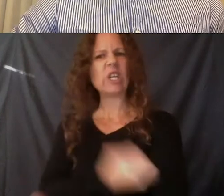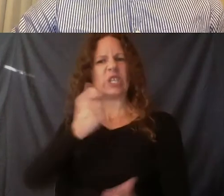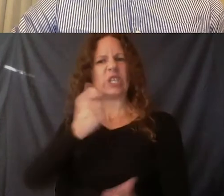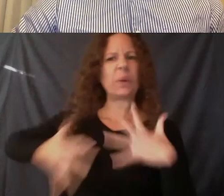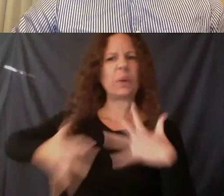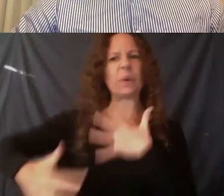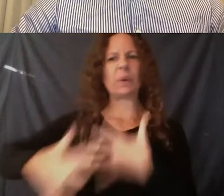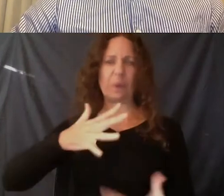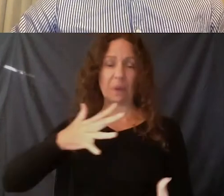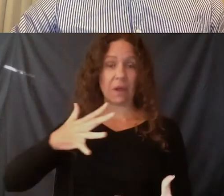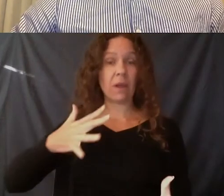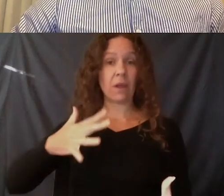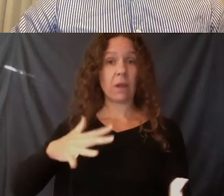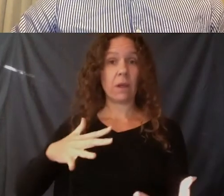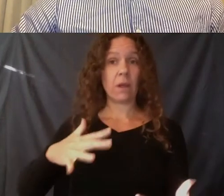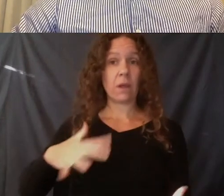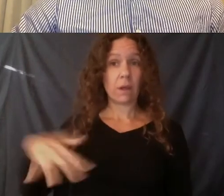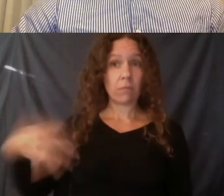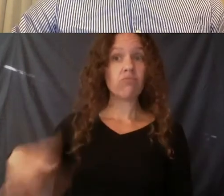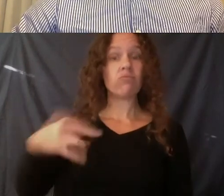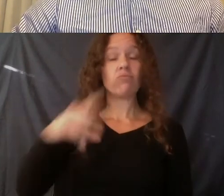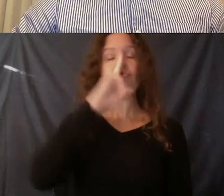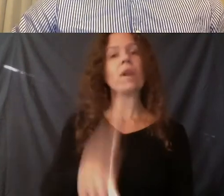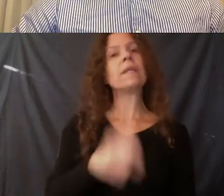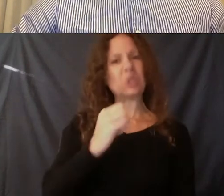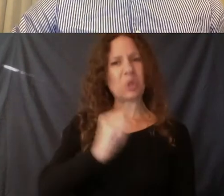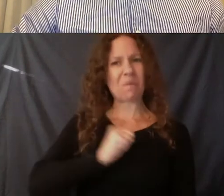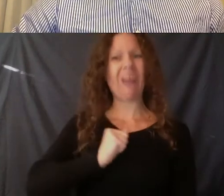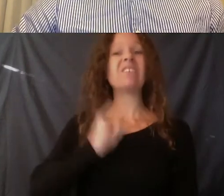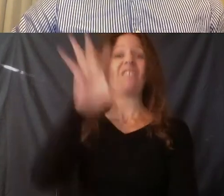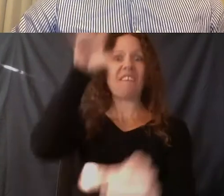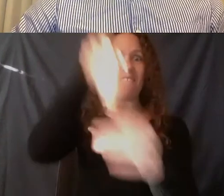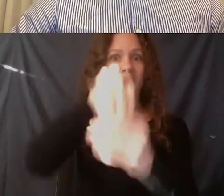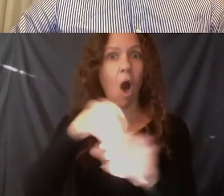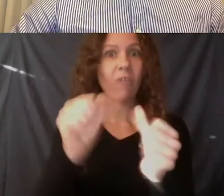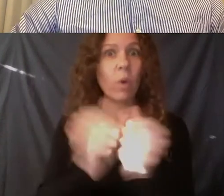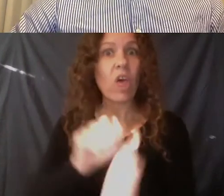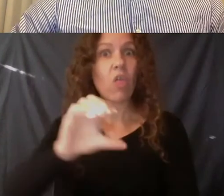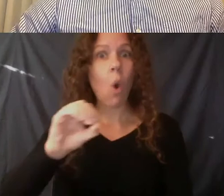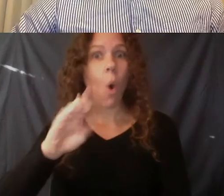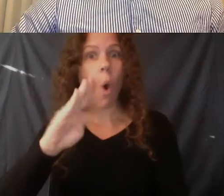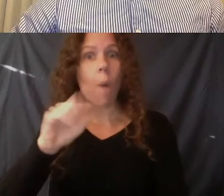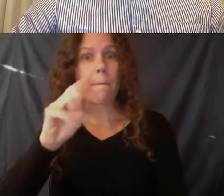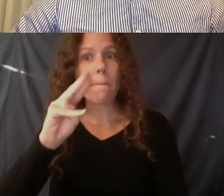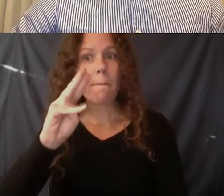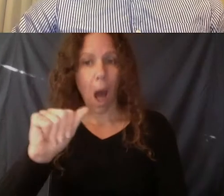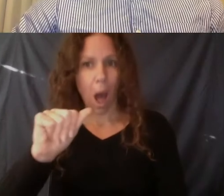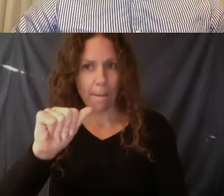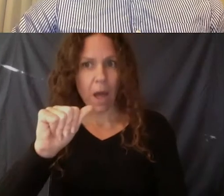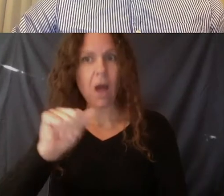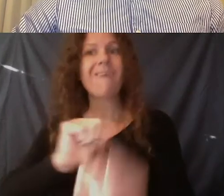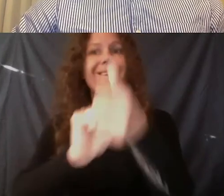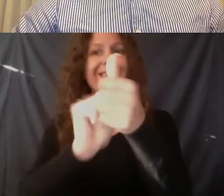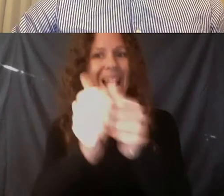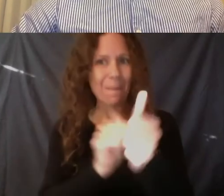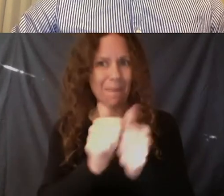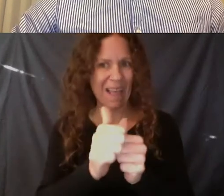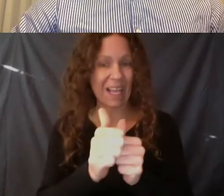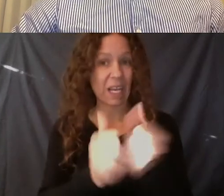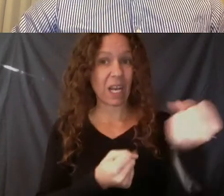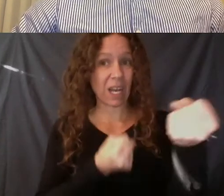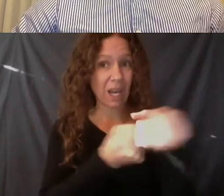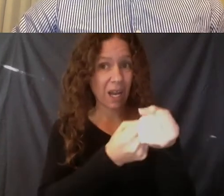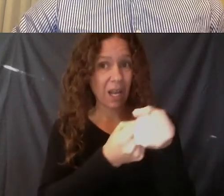momentum of a social movement. So I got involved in the Obama campaign. 2008, Prop 8 passed at the